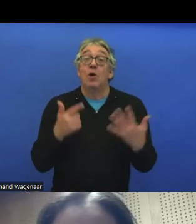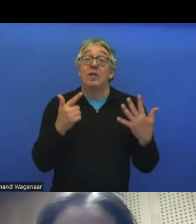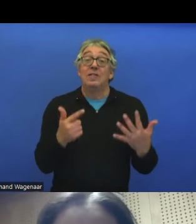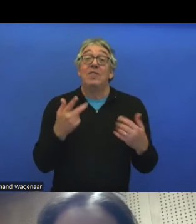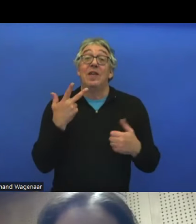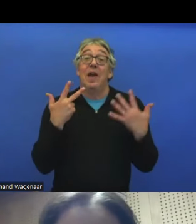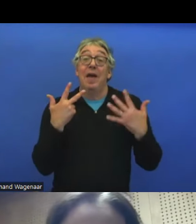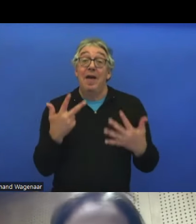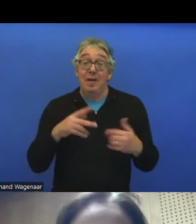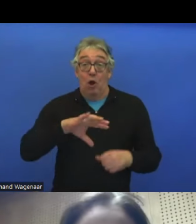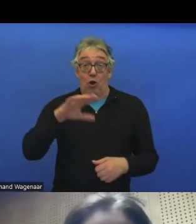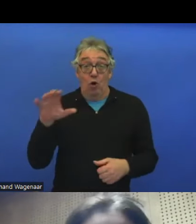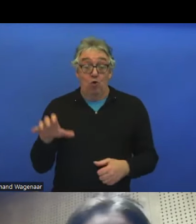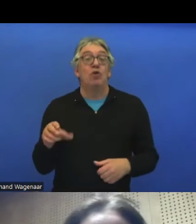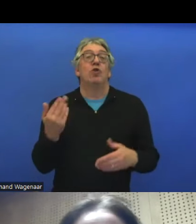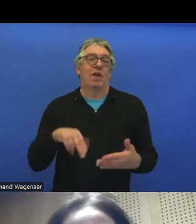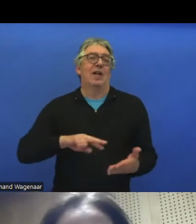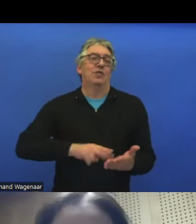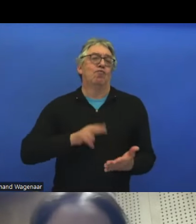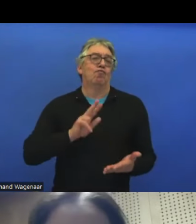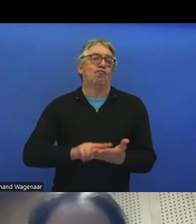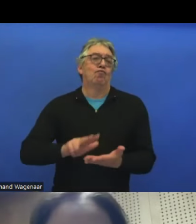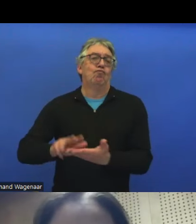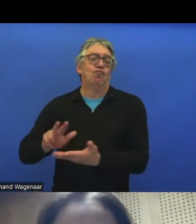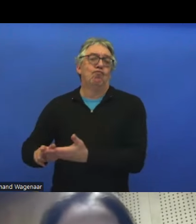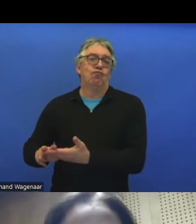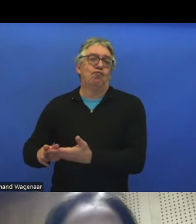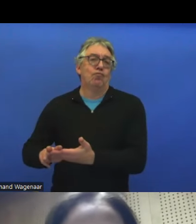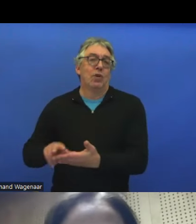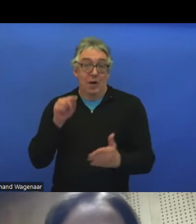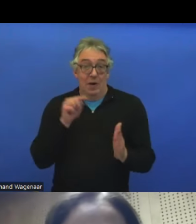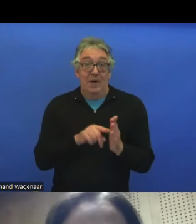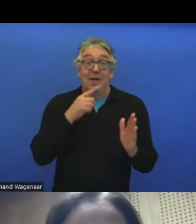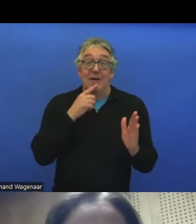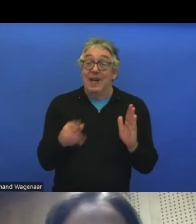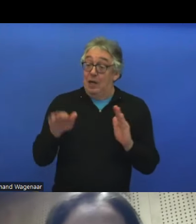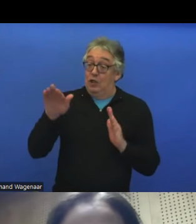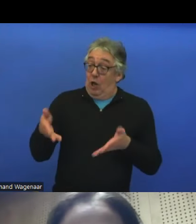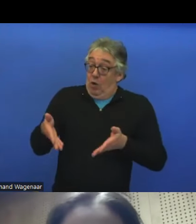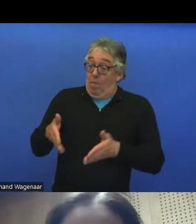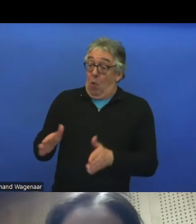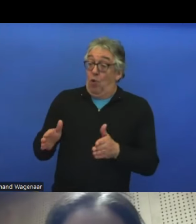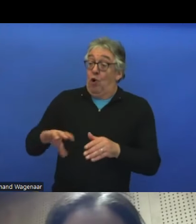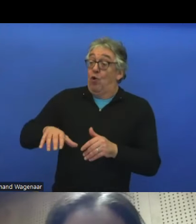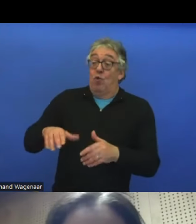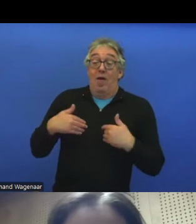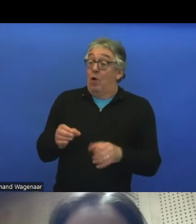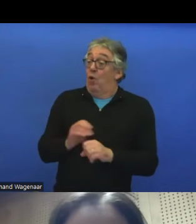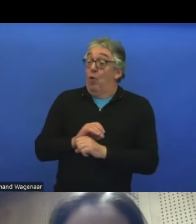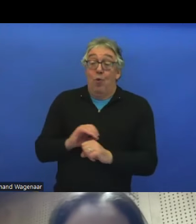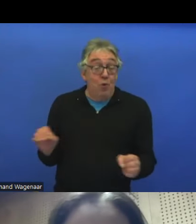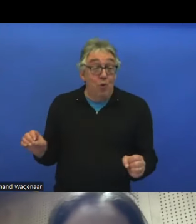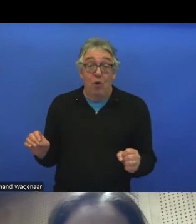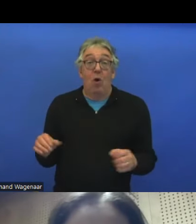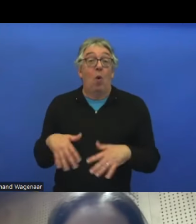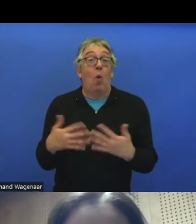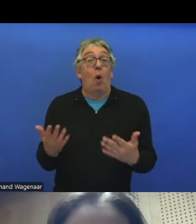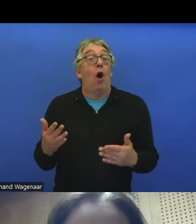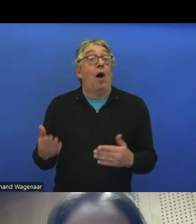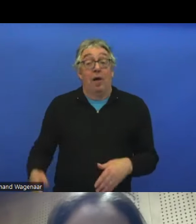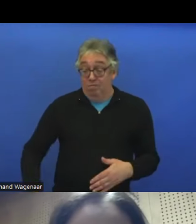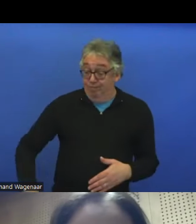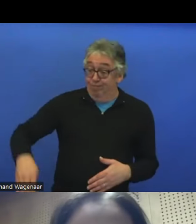prevent statelessness at childhood and also later in life. The three key ones are listed here. The first